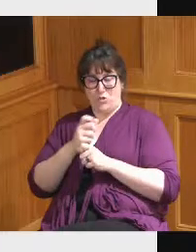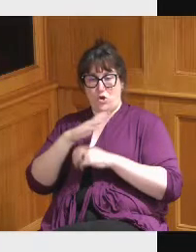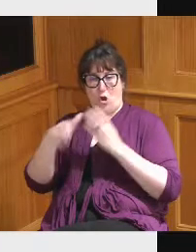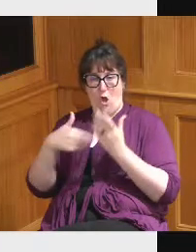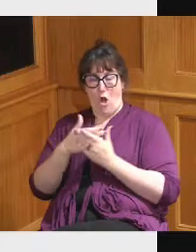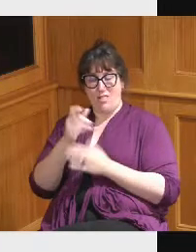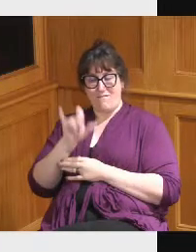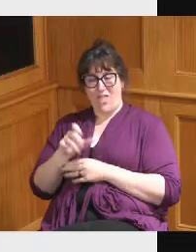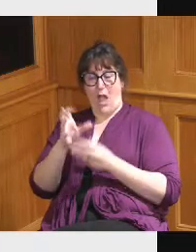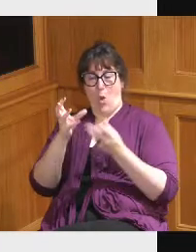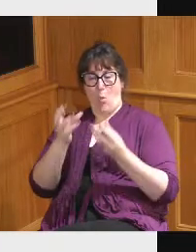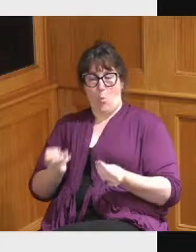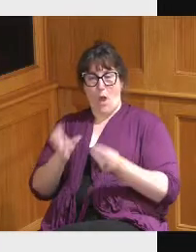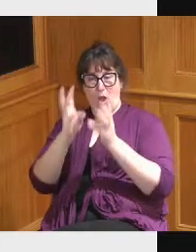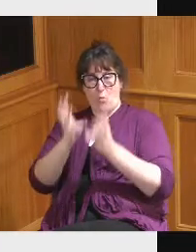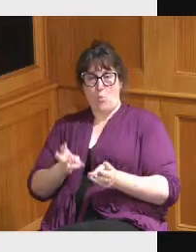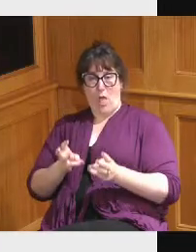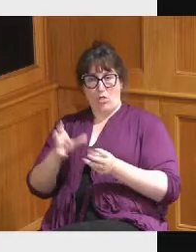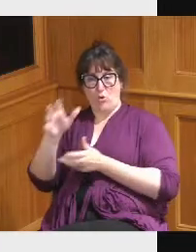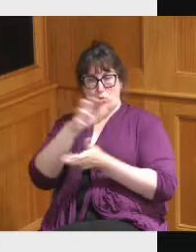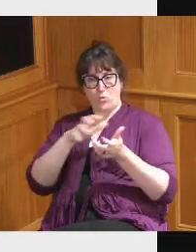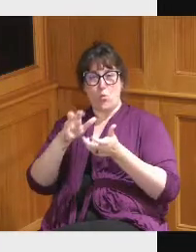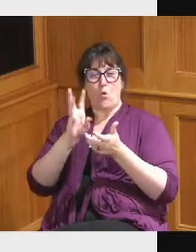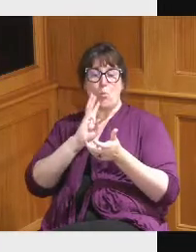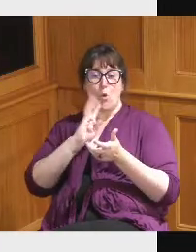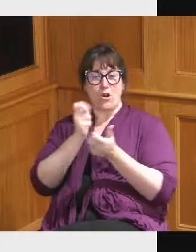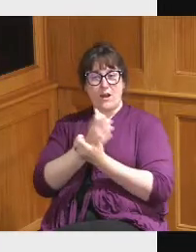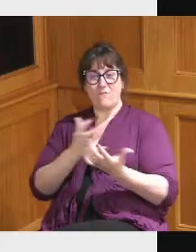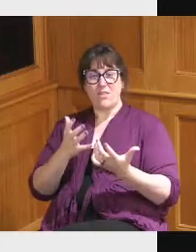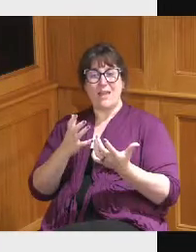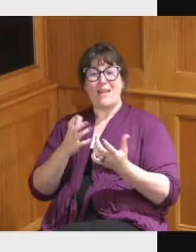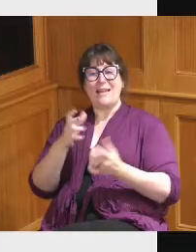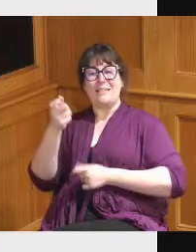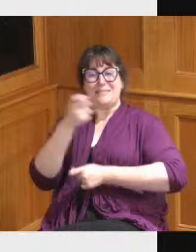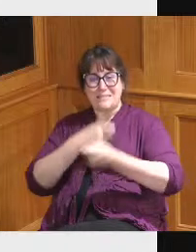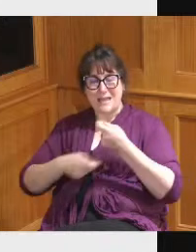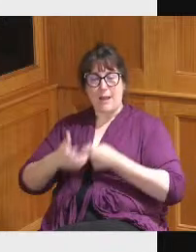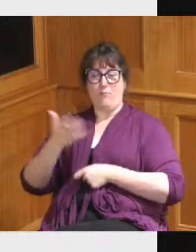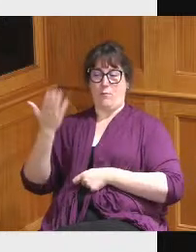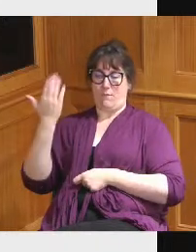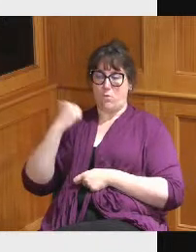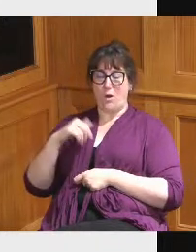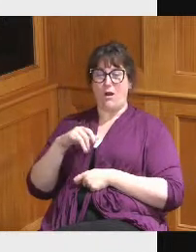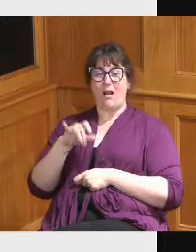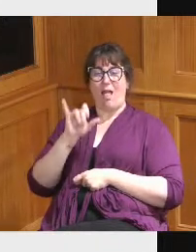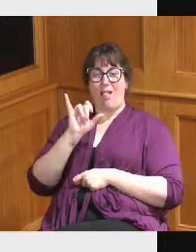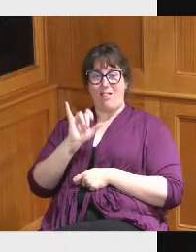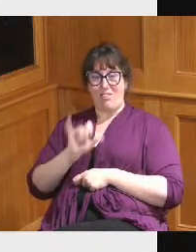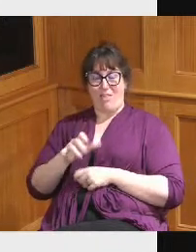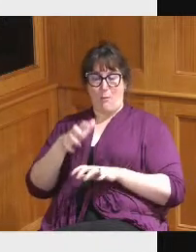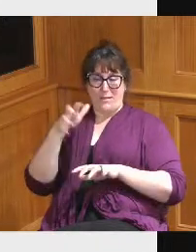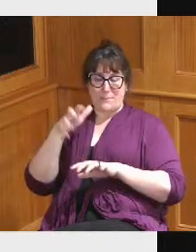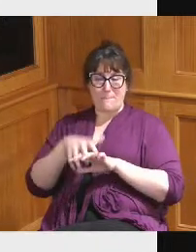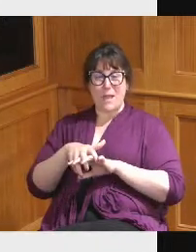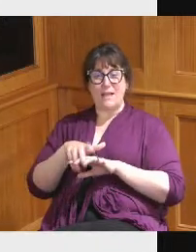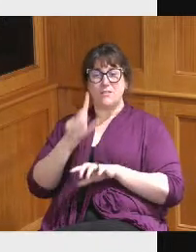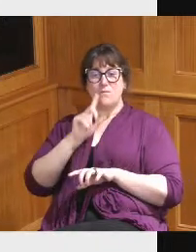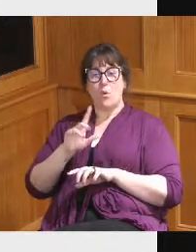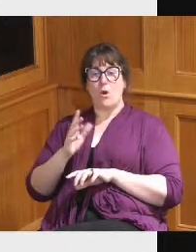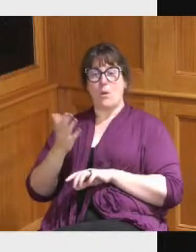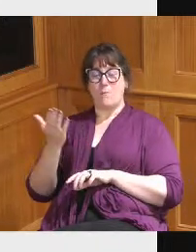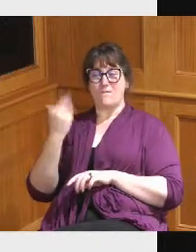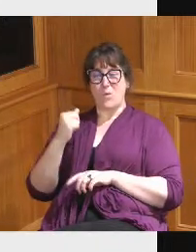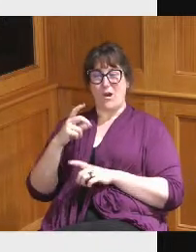wet weather flow instead of the way we were doing it previously. And that was based on an impervious area